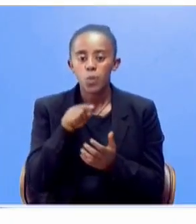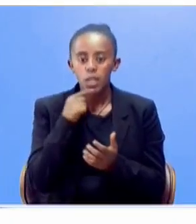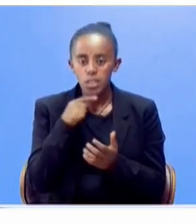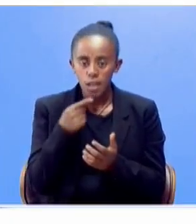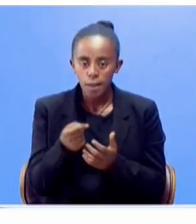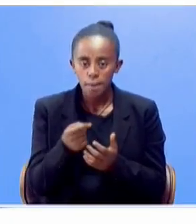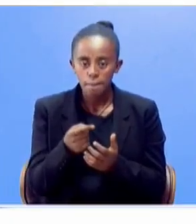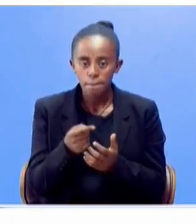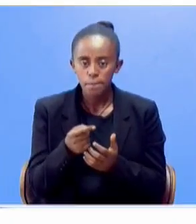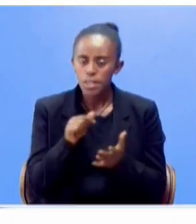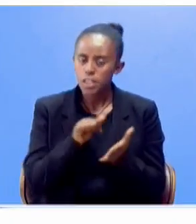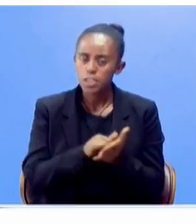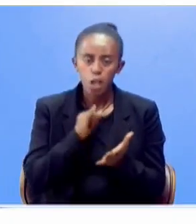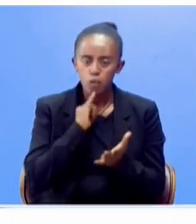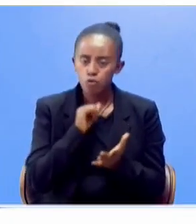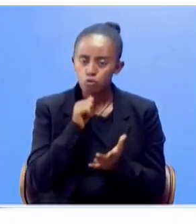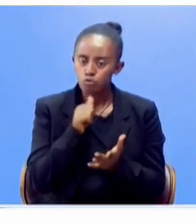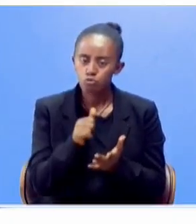what? That's not true.